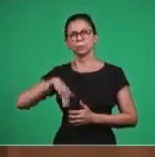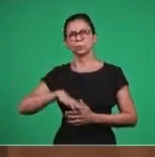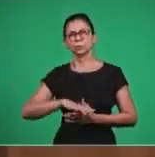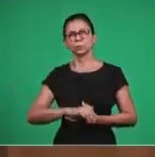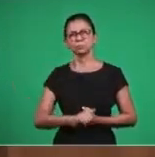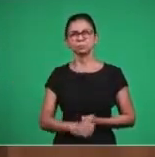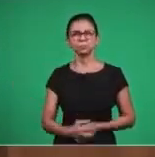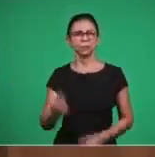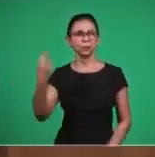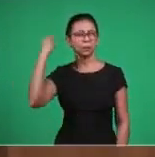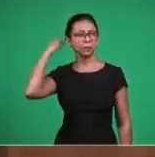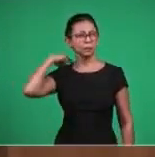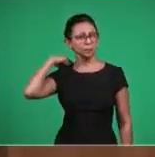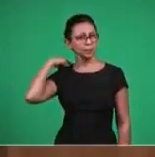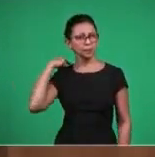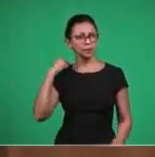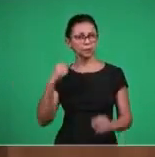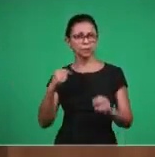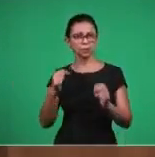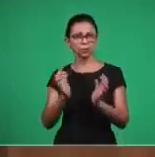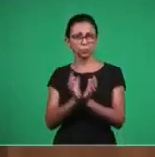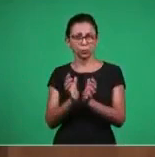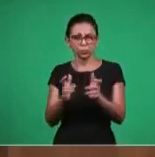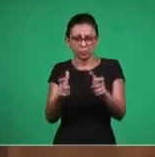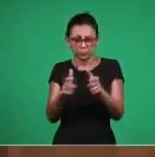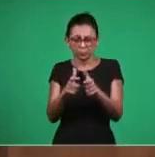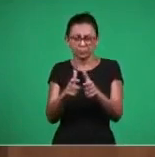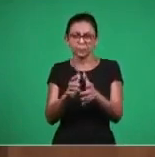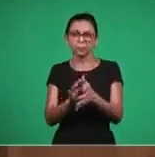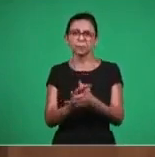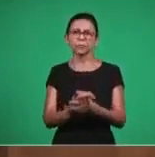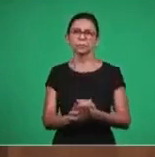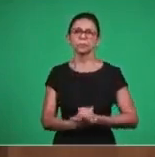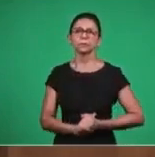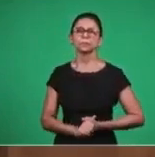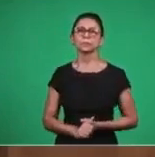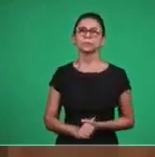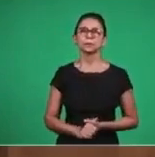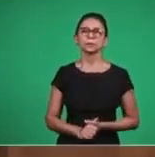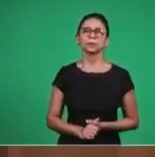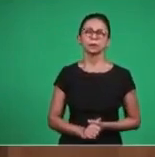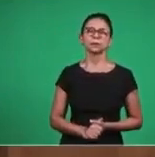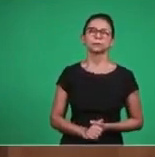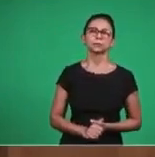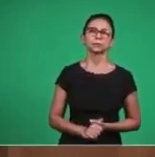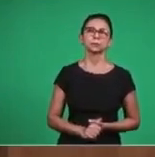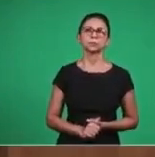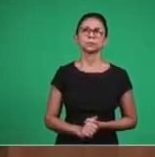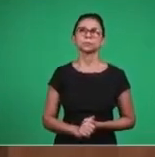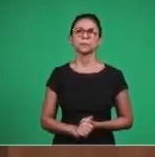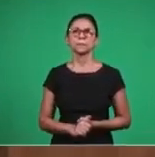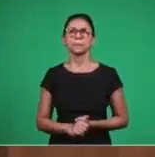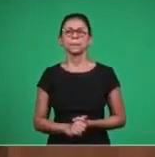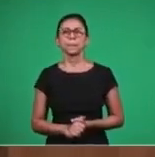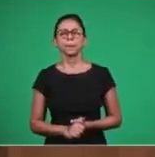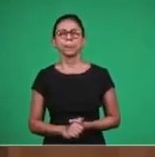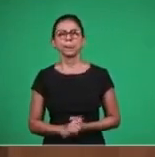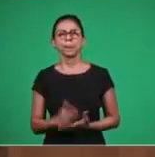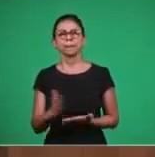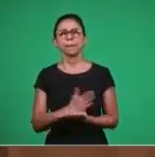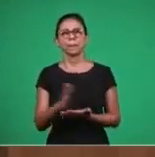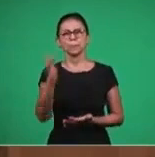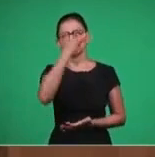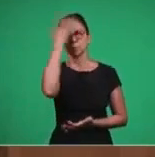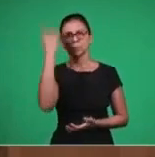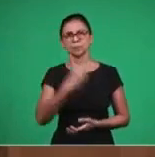can collaborate here. I remember when we were beginning, was a small group, and some man came here. He looked for us. He came from